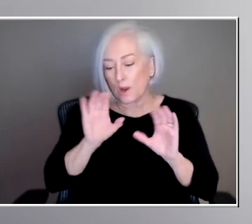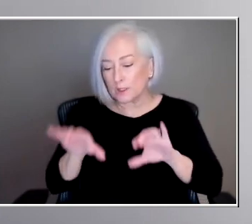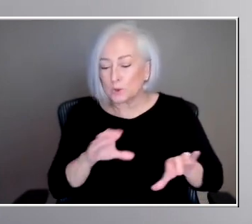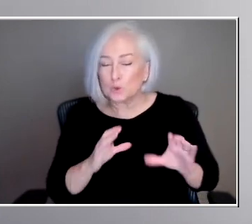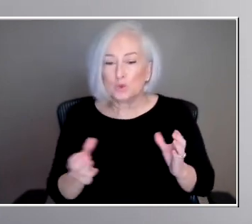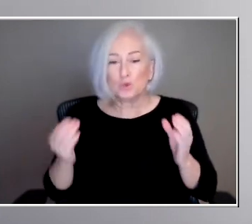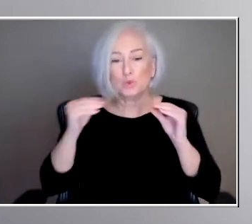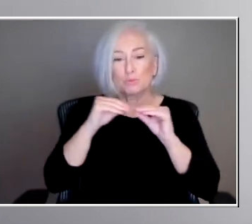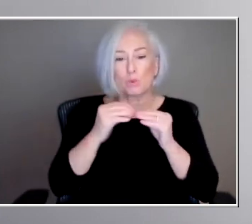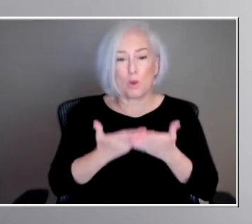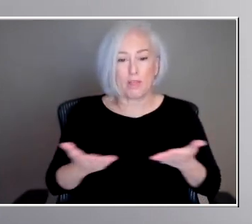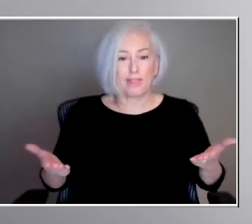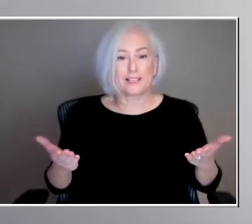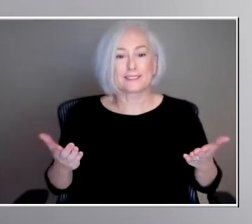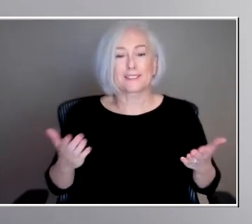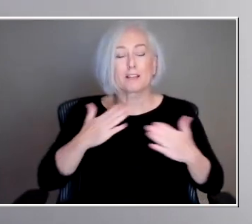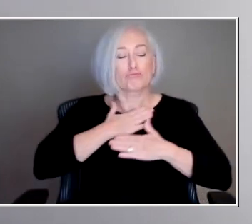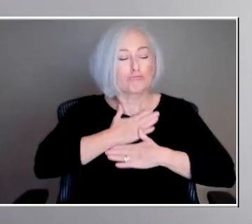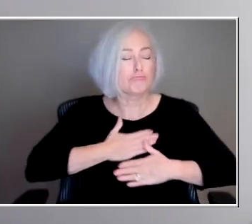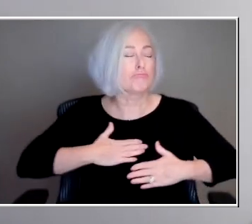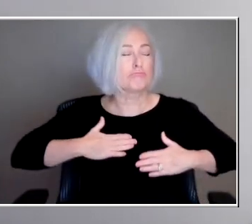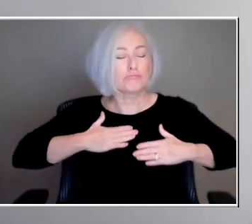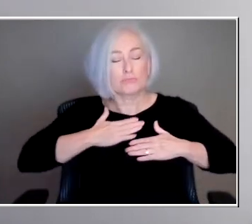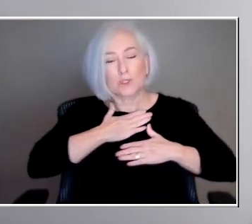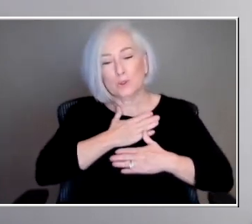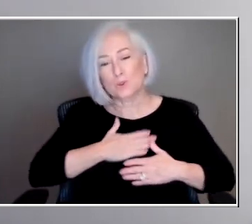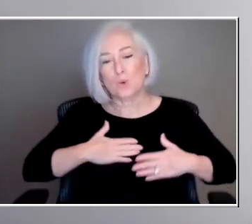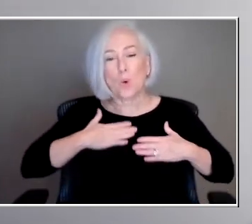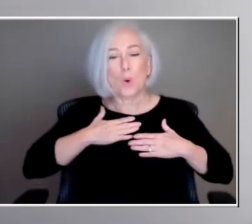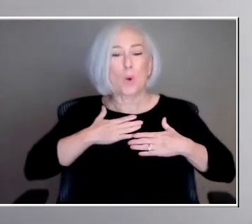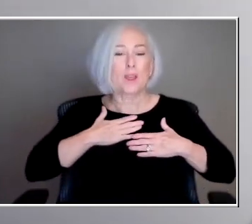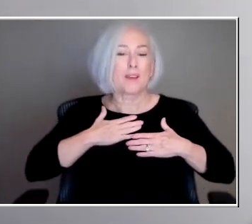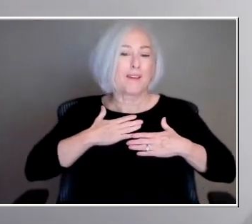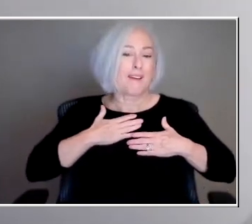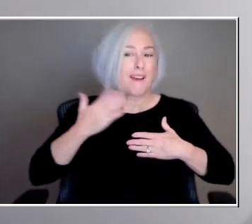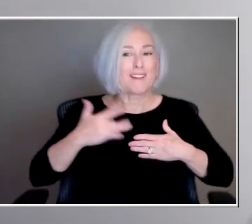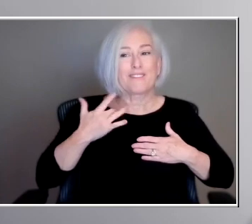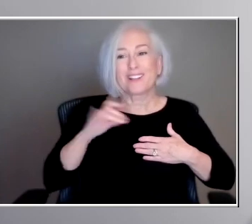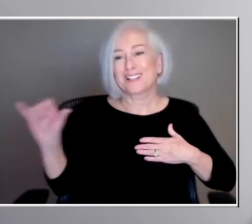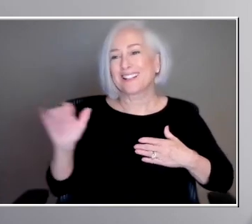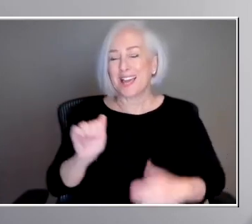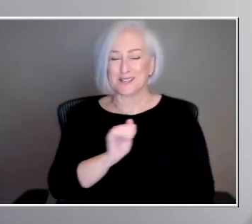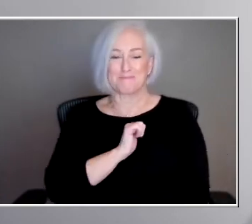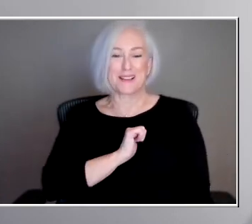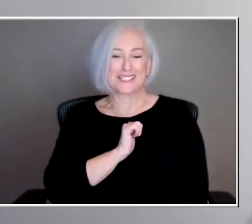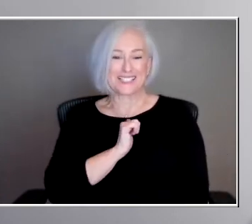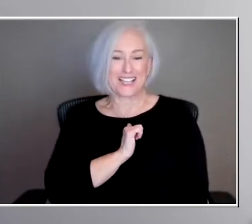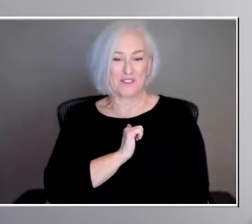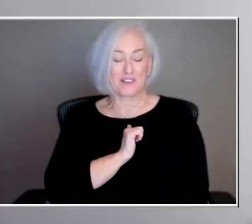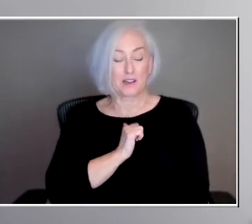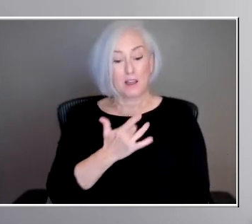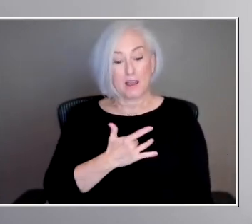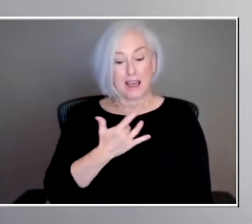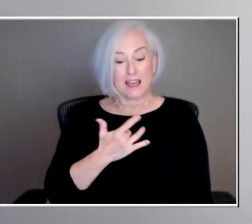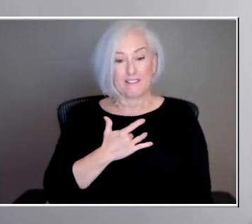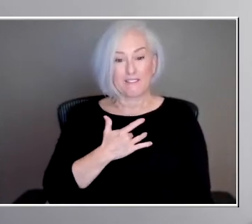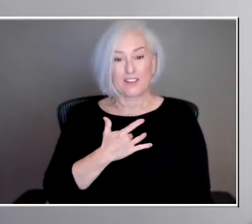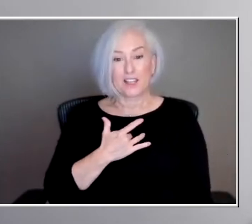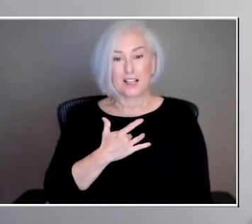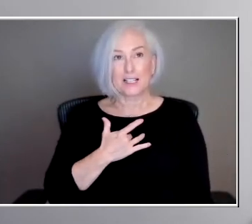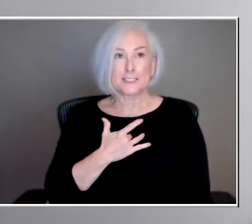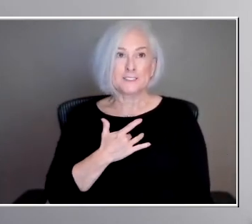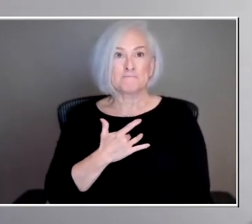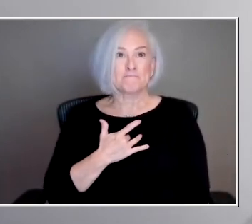that make me feel good and make me feel most like myself. I feel a lot less inhibited by